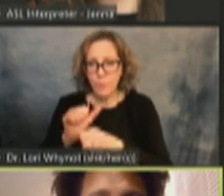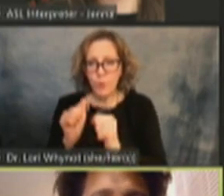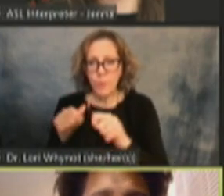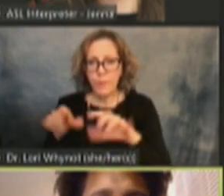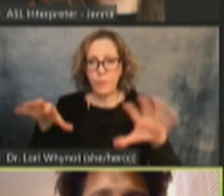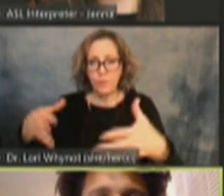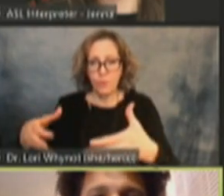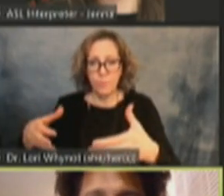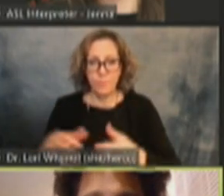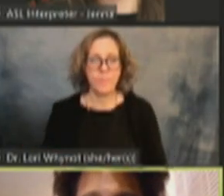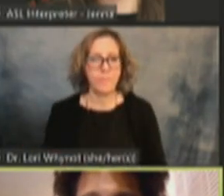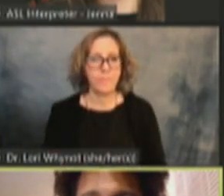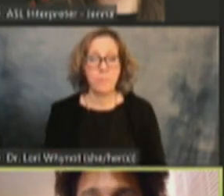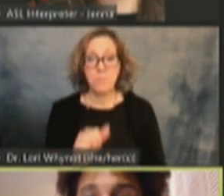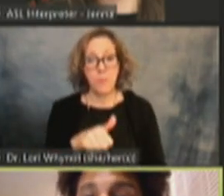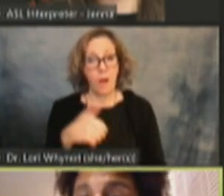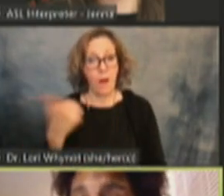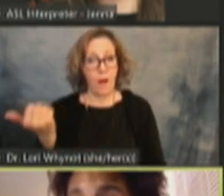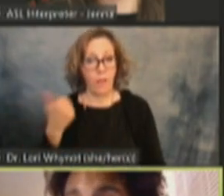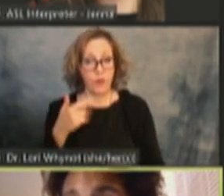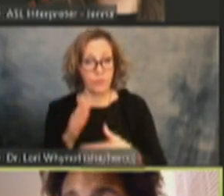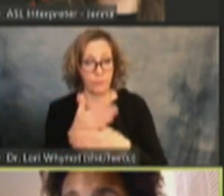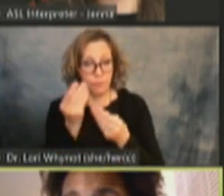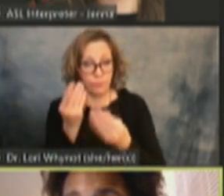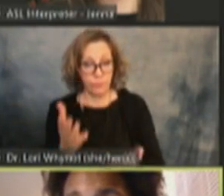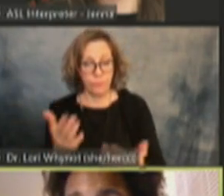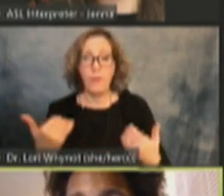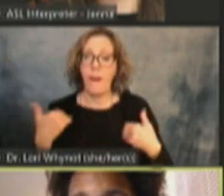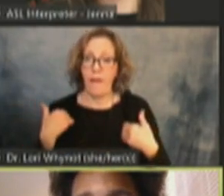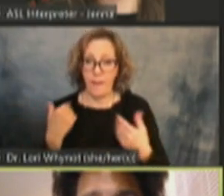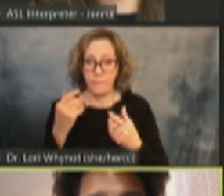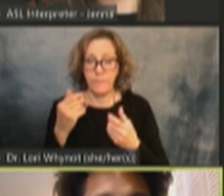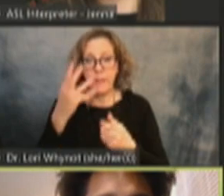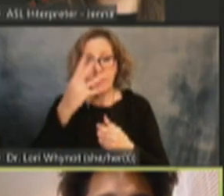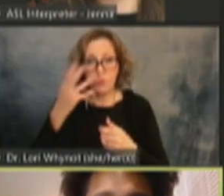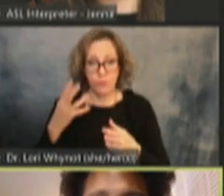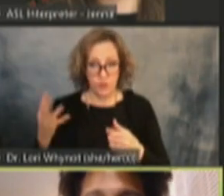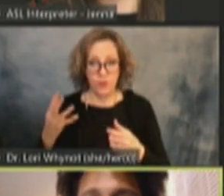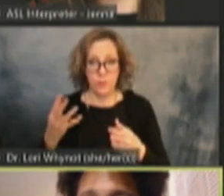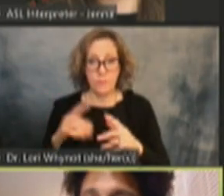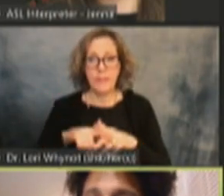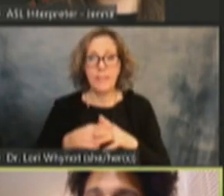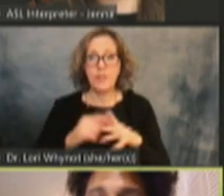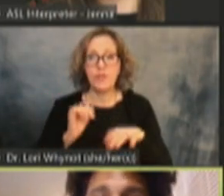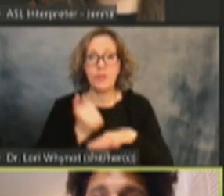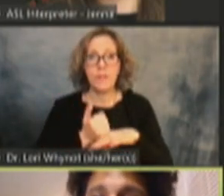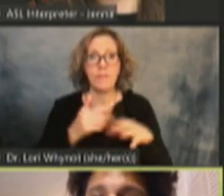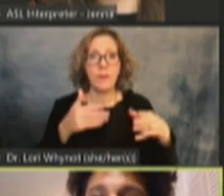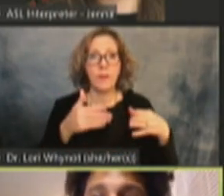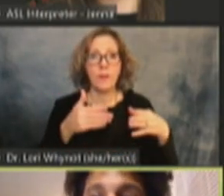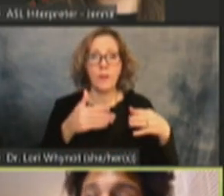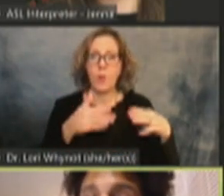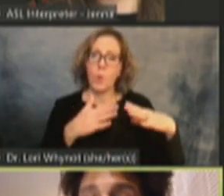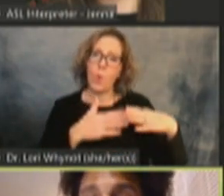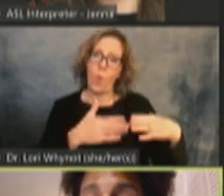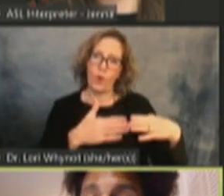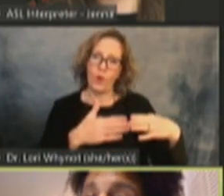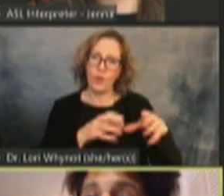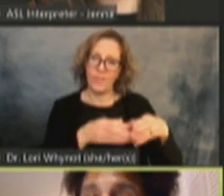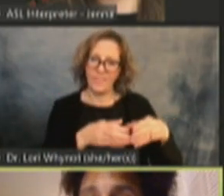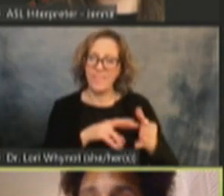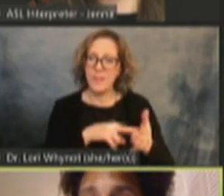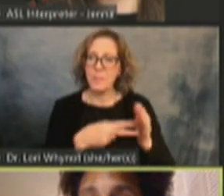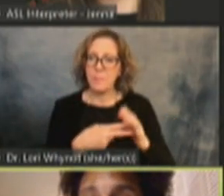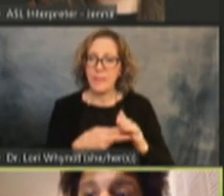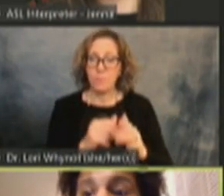share with our initiatives is that we have our immigrant information corners. And these are corners that anyone will find in across all